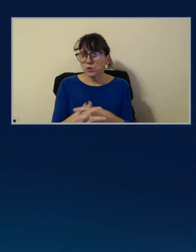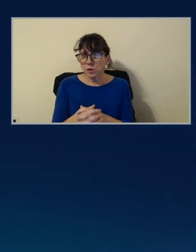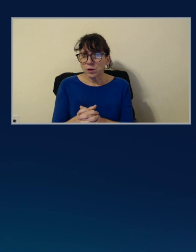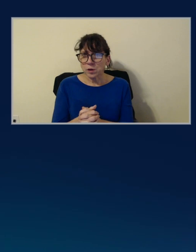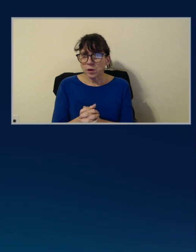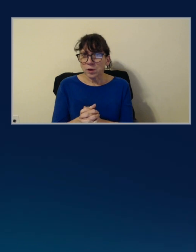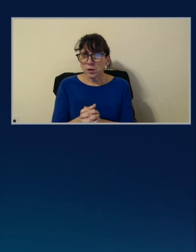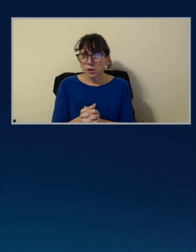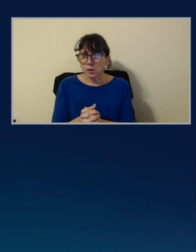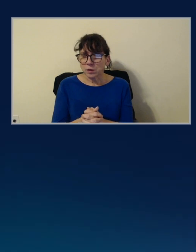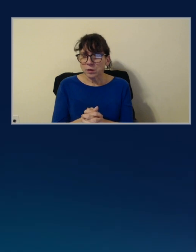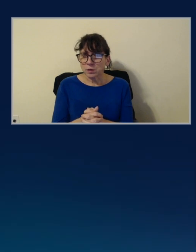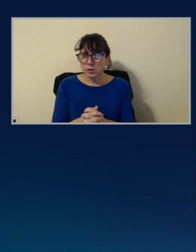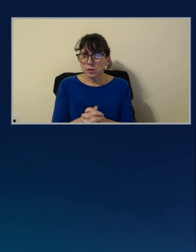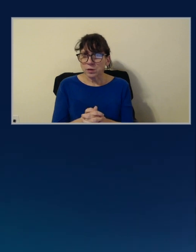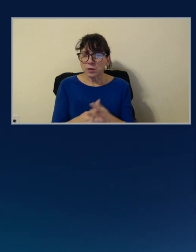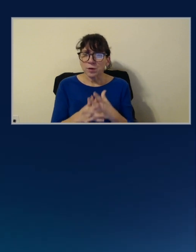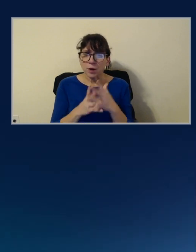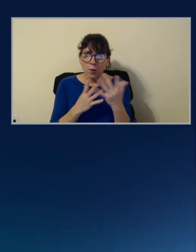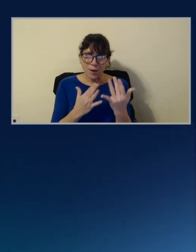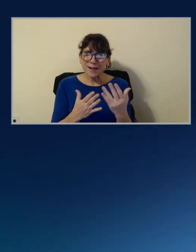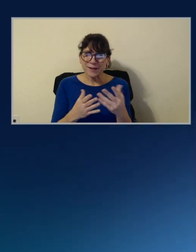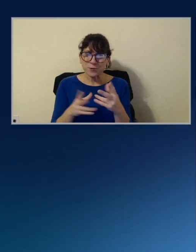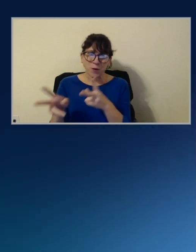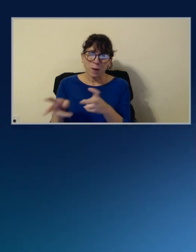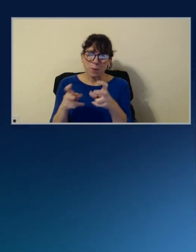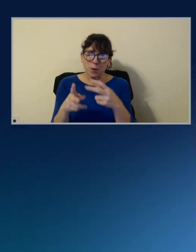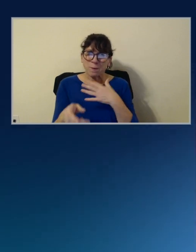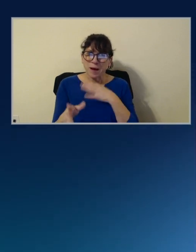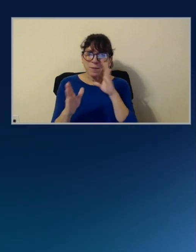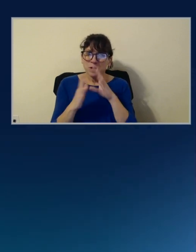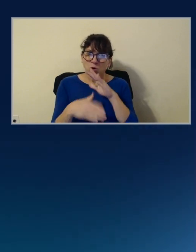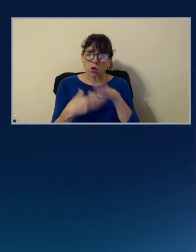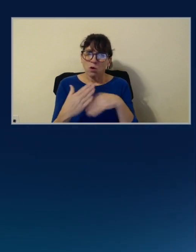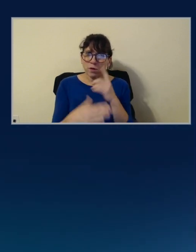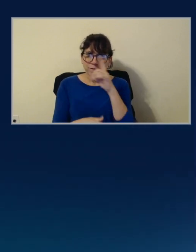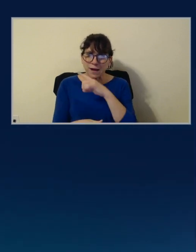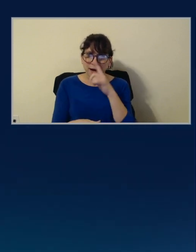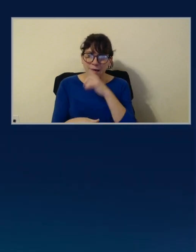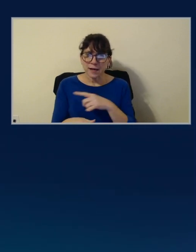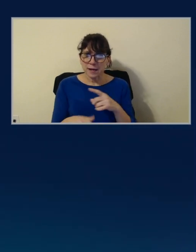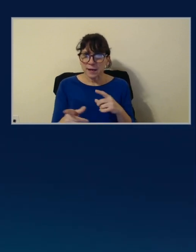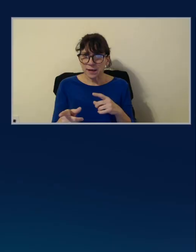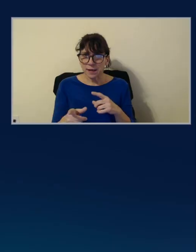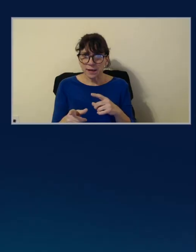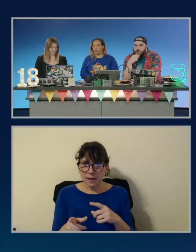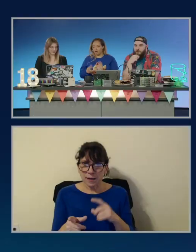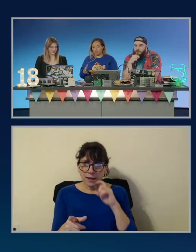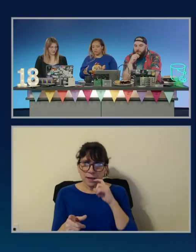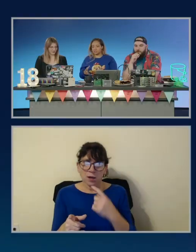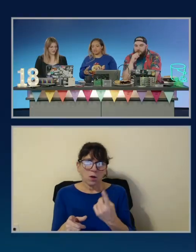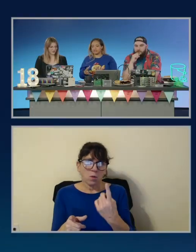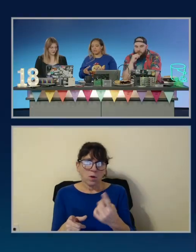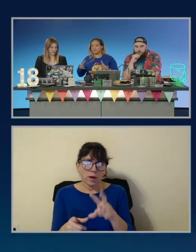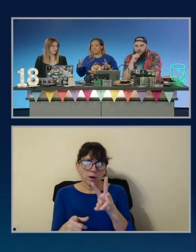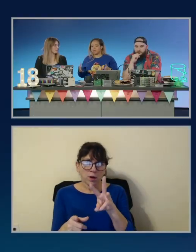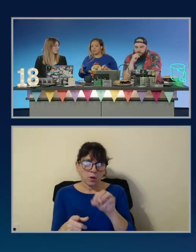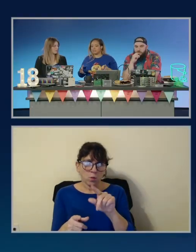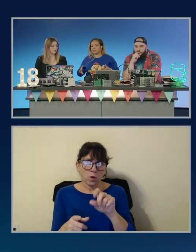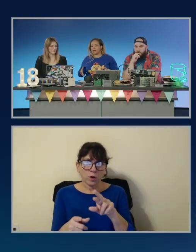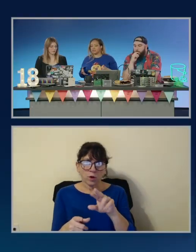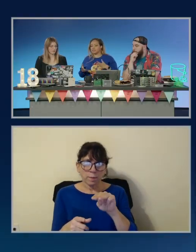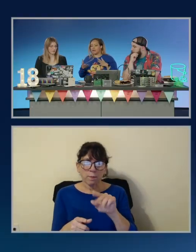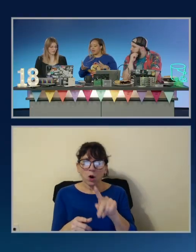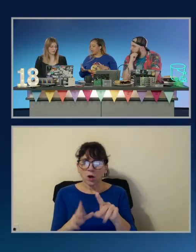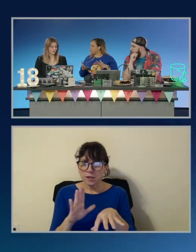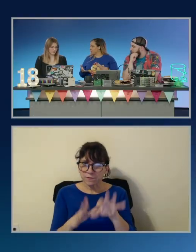upload my picture. Yeah. Oh, it's fake. Yeah. Just fake, man. So okay. Watermark detected. Oh, so if that Ooh. watermark is detected, that means